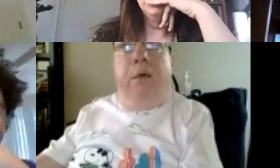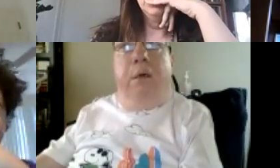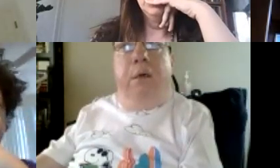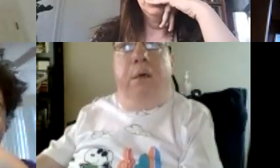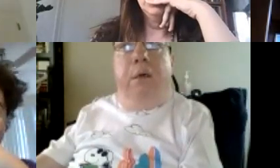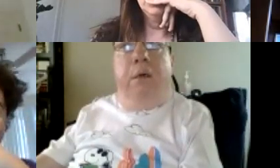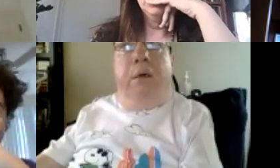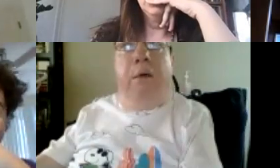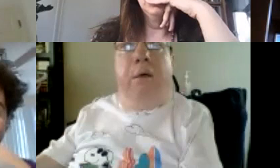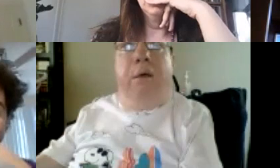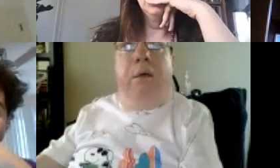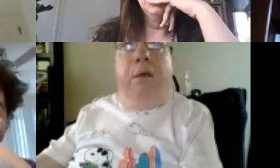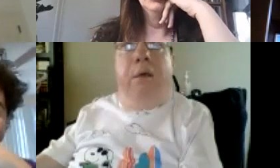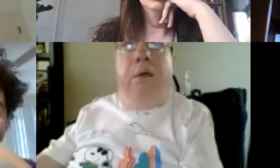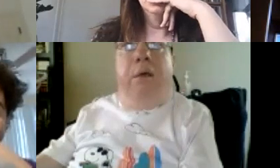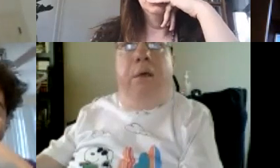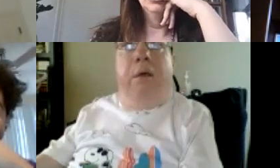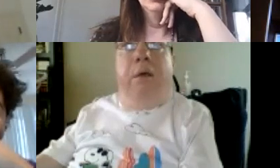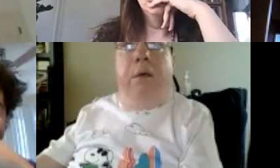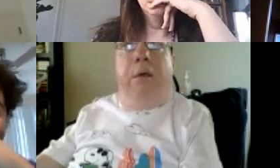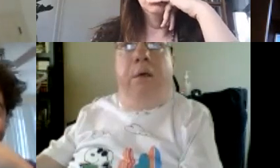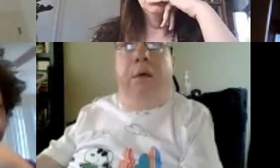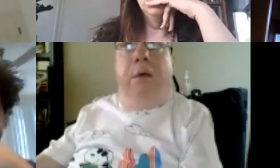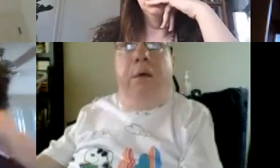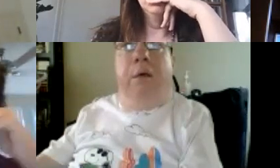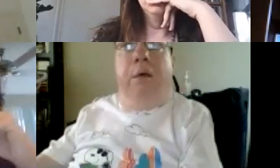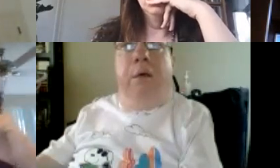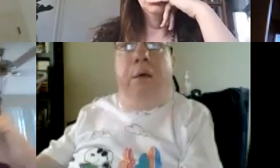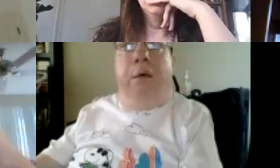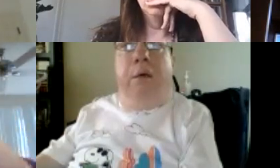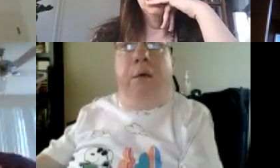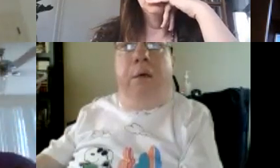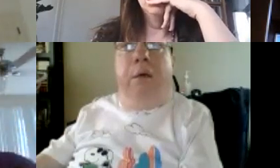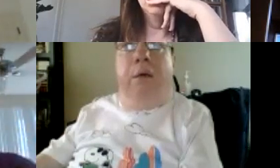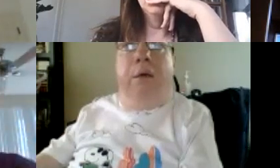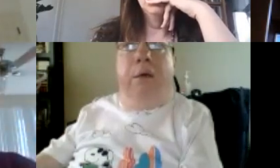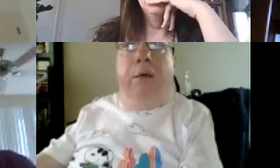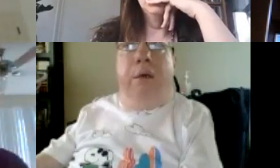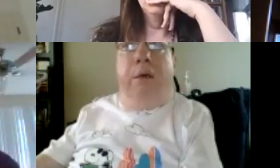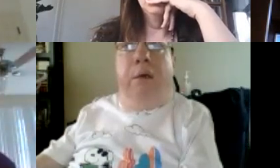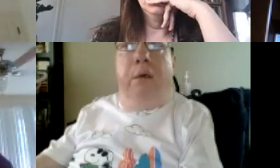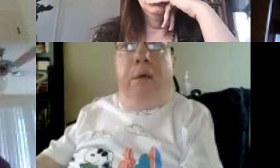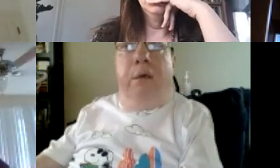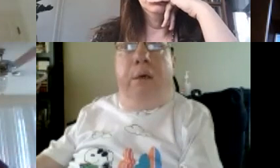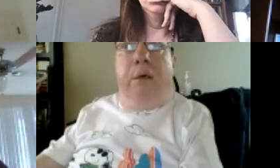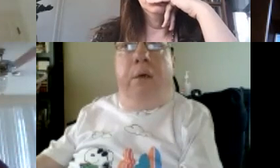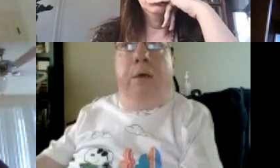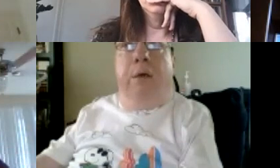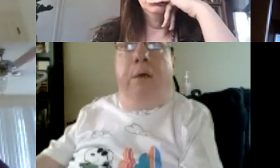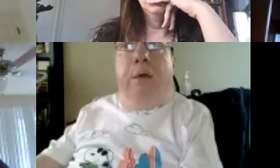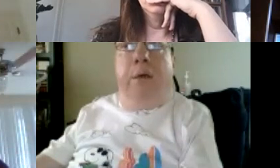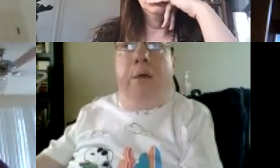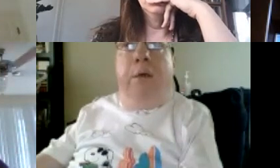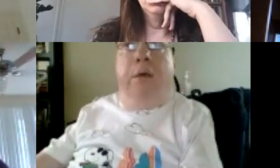subdivision. Well, it's a that very wealthy subdivision that happens to support Andy Biggs. Yeah. And I'm sure he